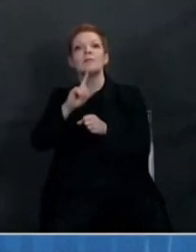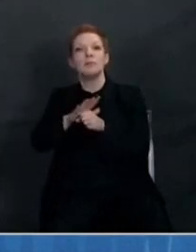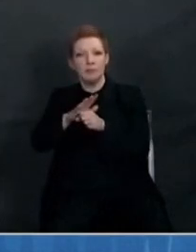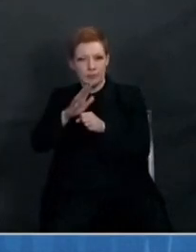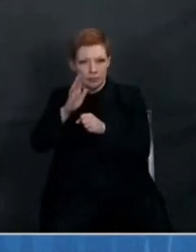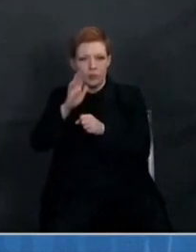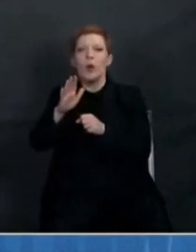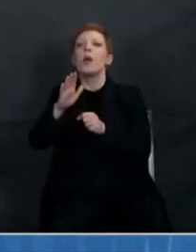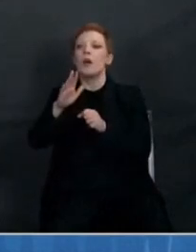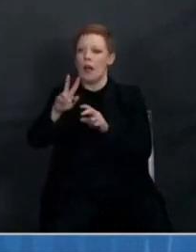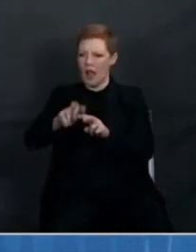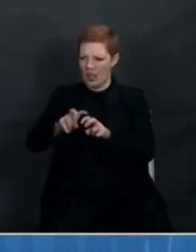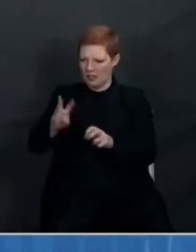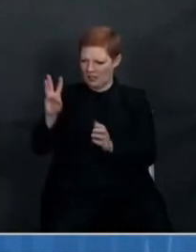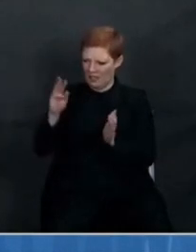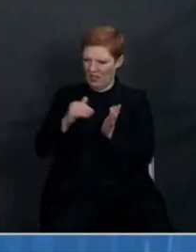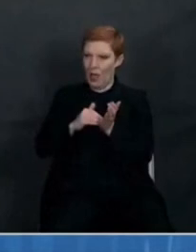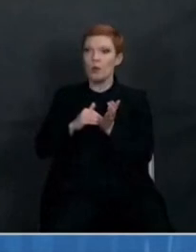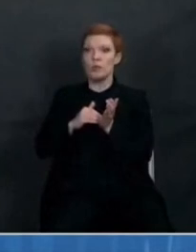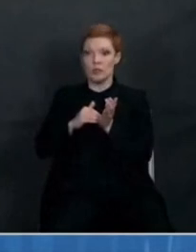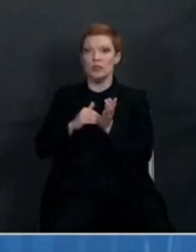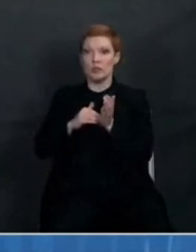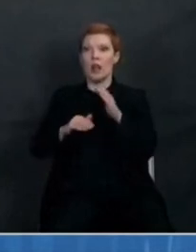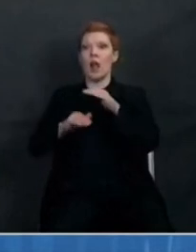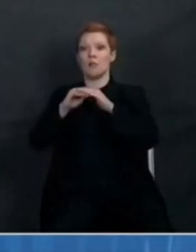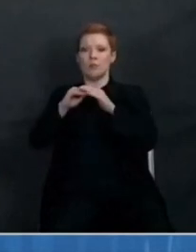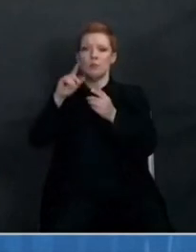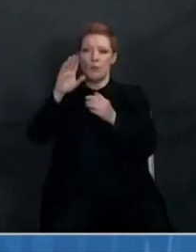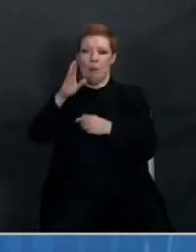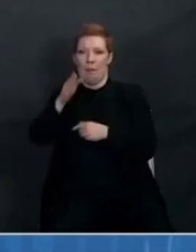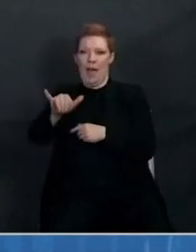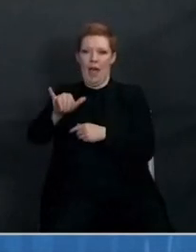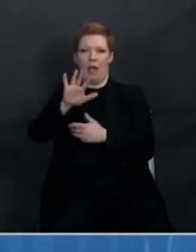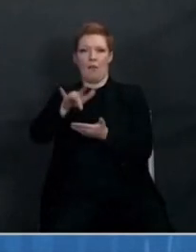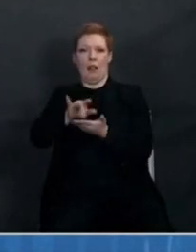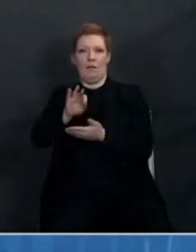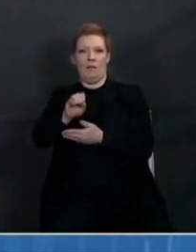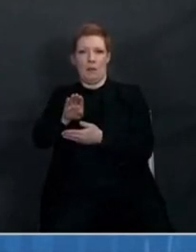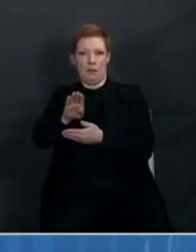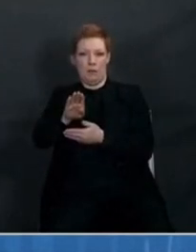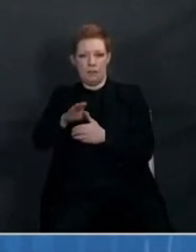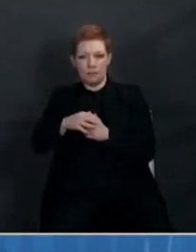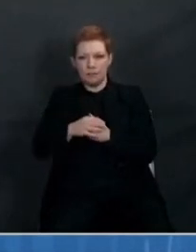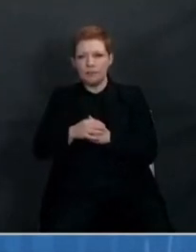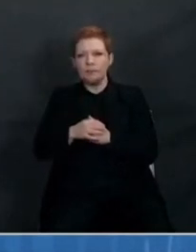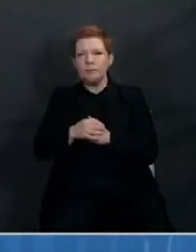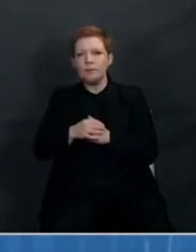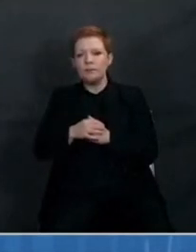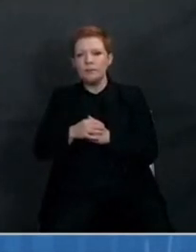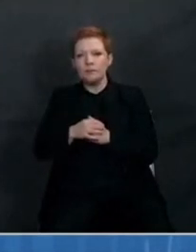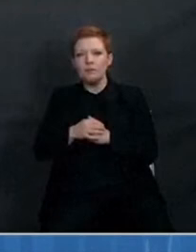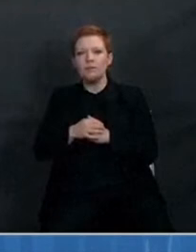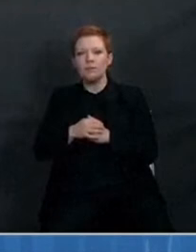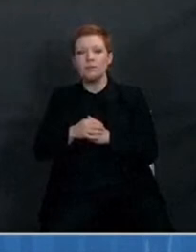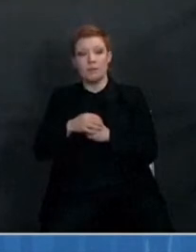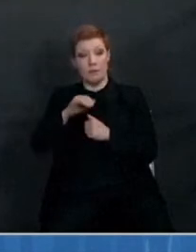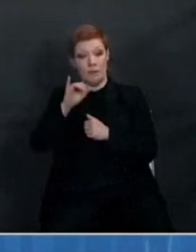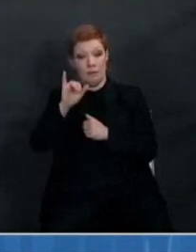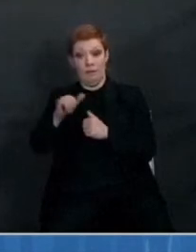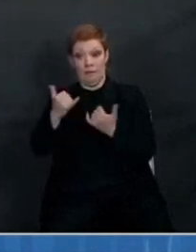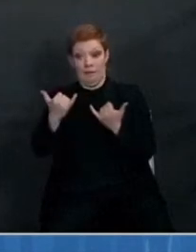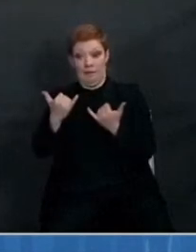6,000 samples per week by mid-February. As a result of these efforts of our throughput of sequences has